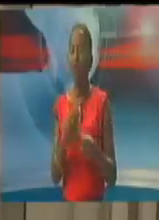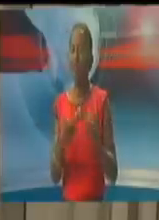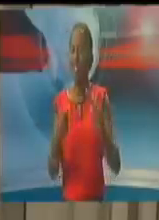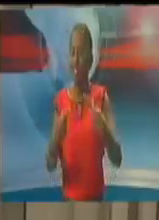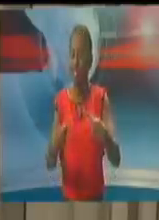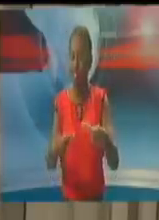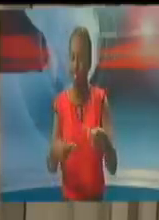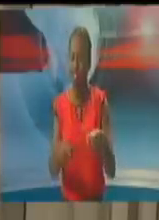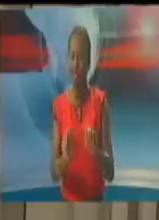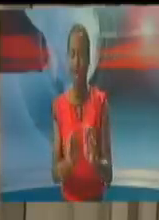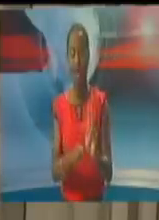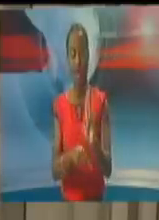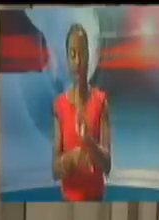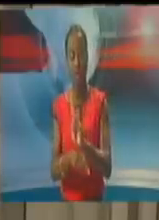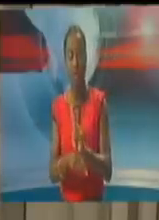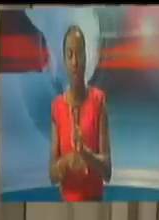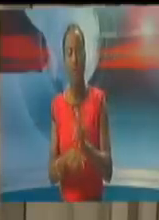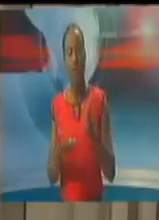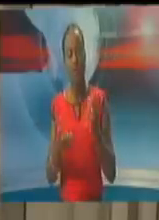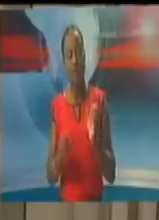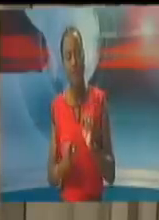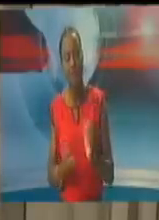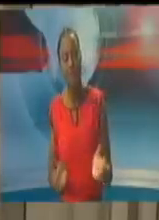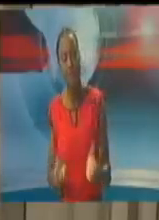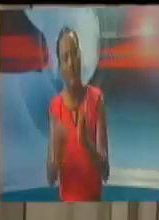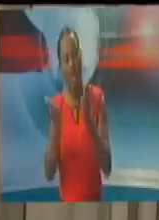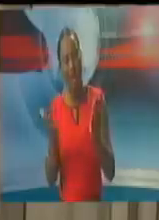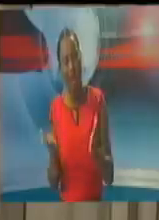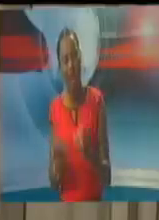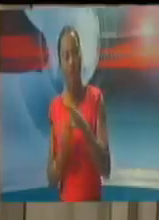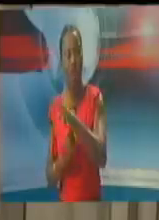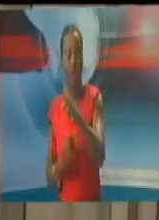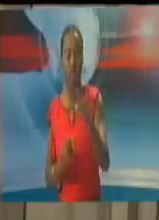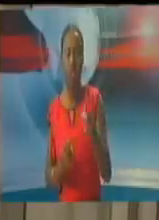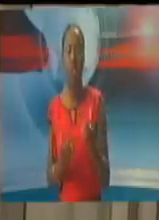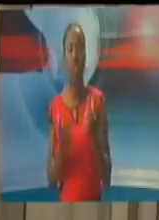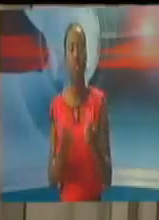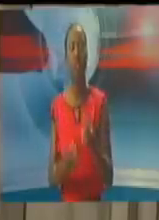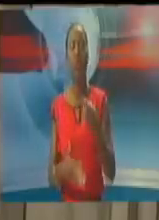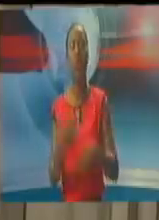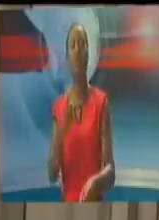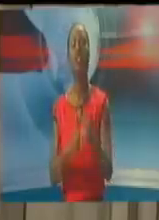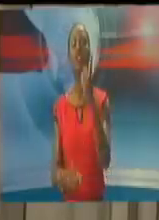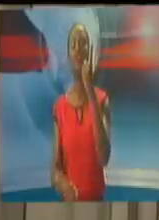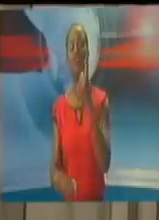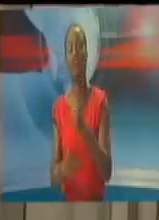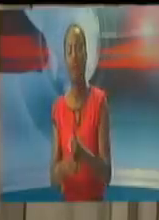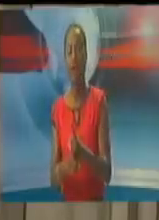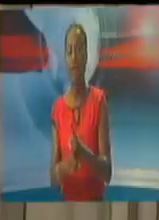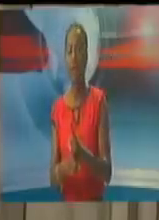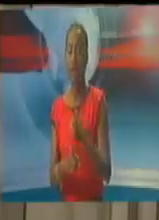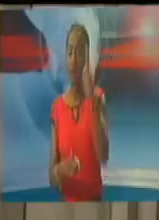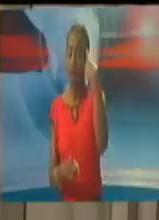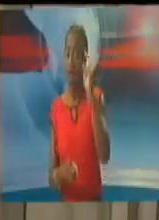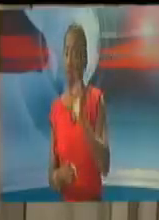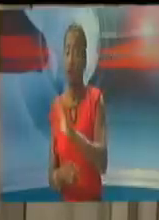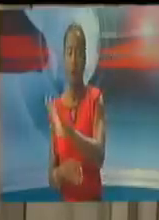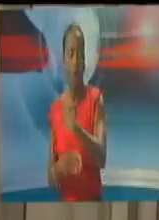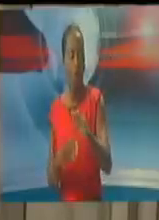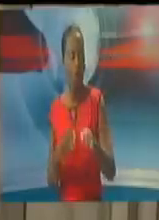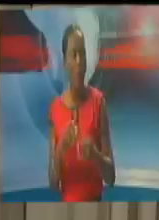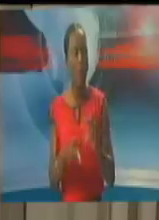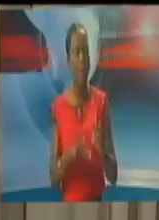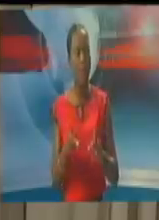to persuade you, the population, to do what is right for your brothers and sisters at this time, and